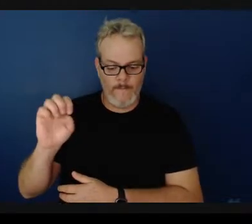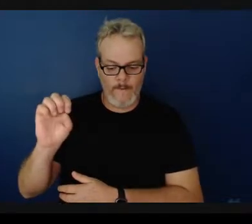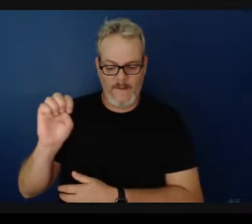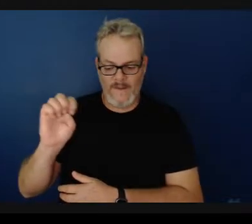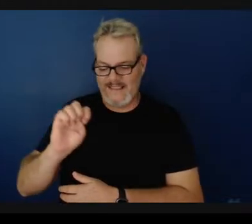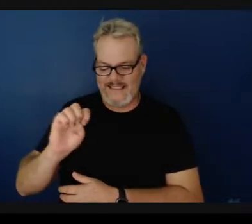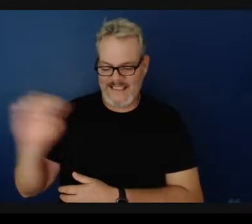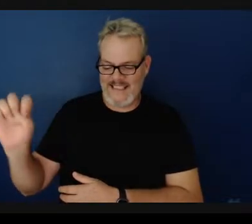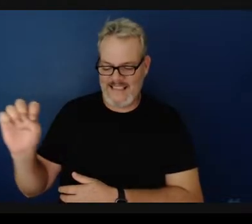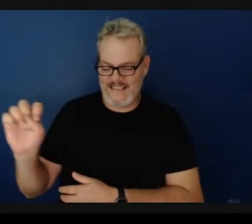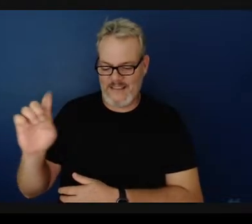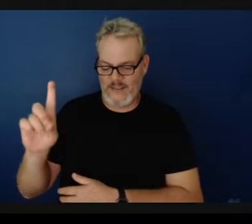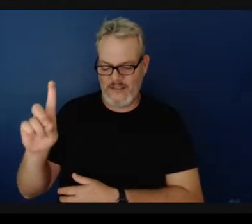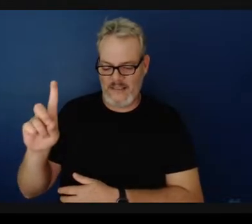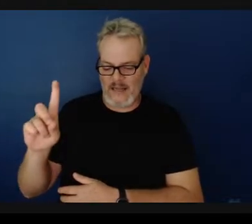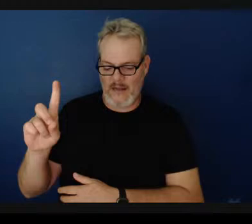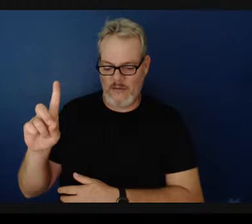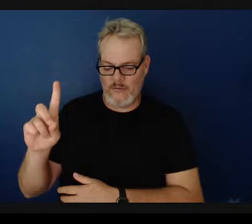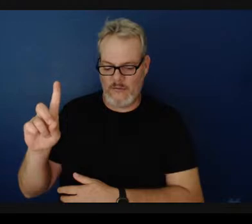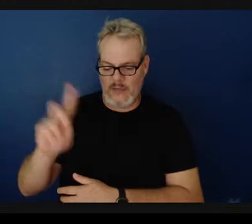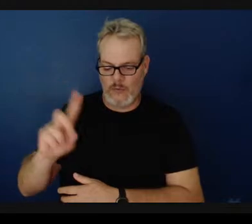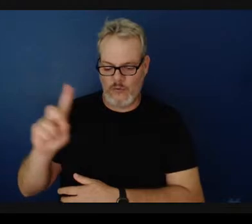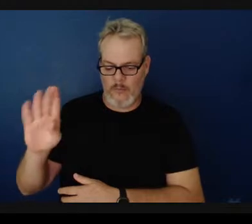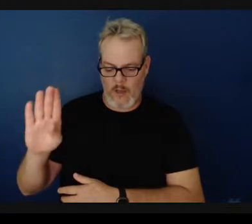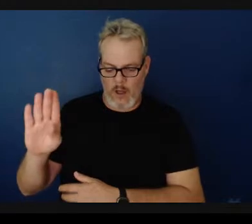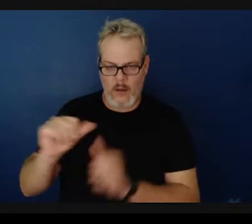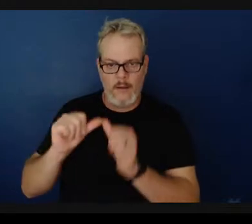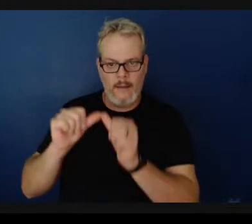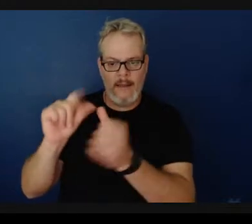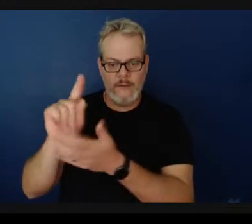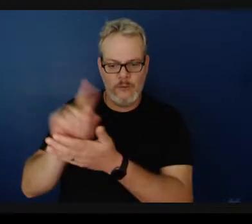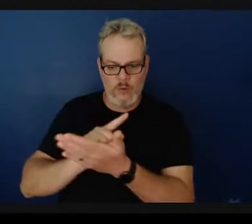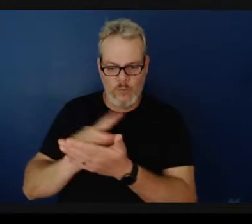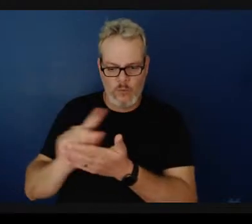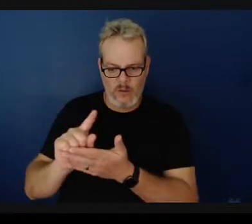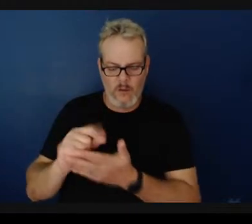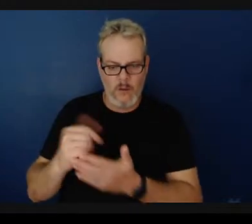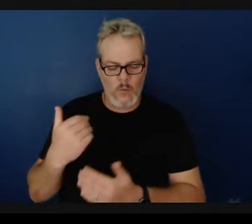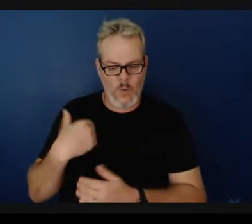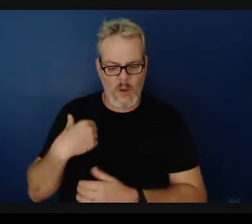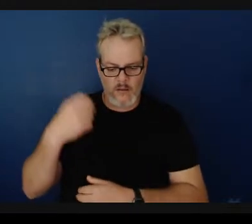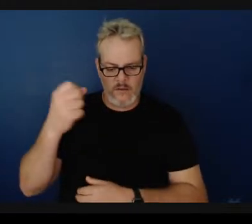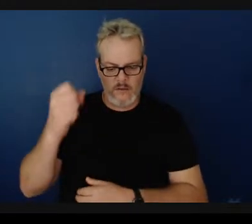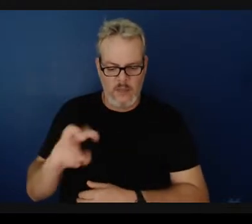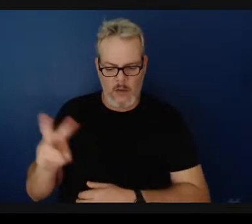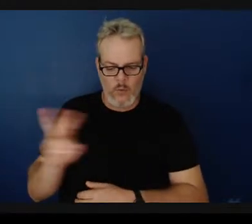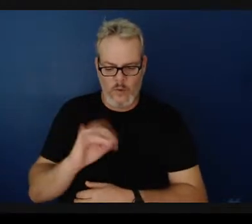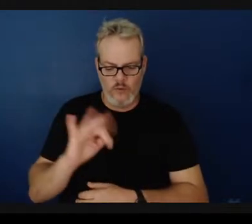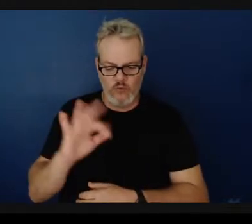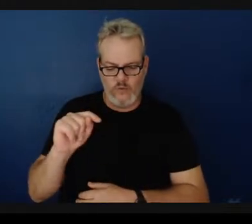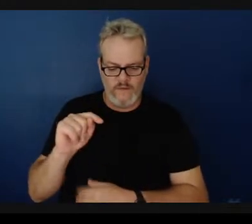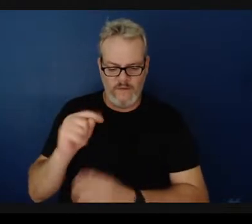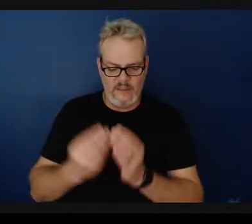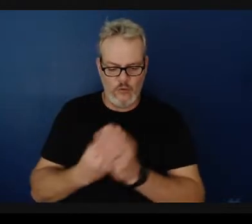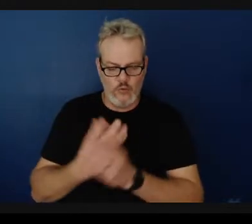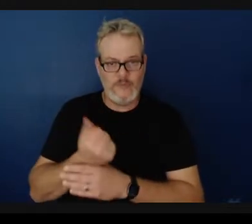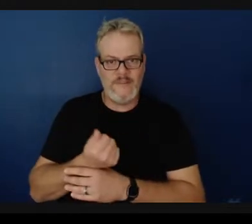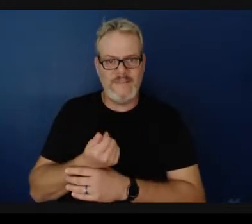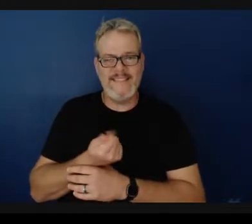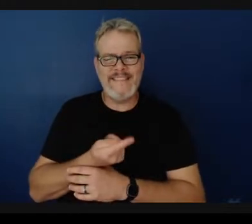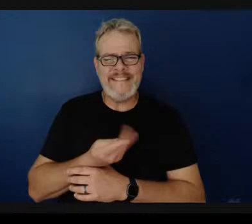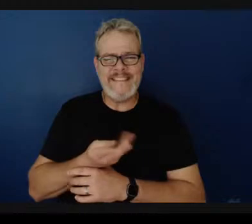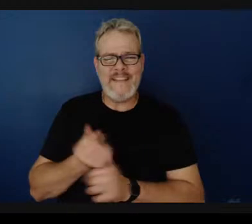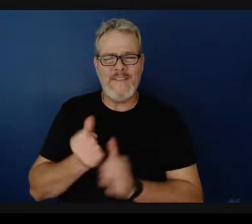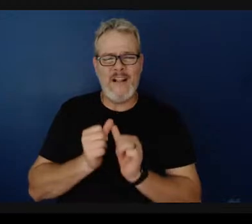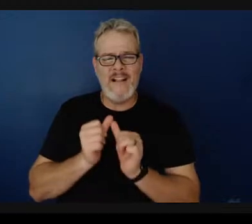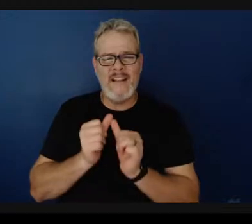lasted about a week and then it ended. We had the southwest rift eruption, lasted a few hours and ended. We had the southeast